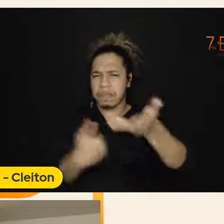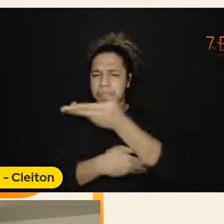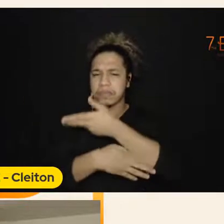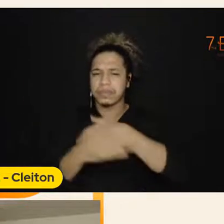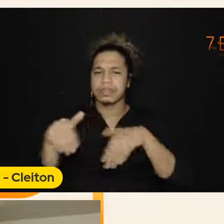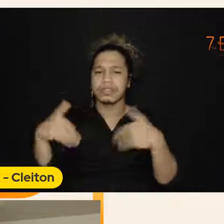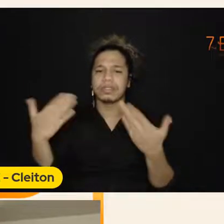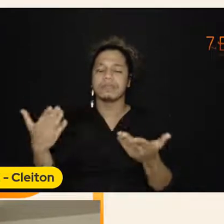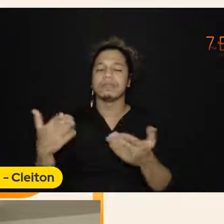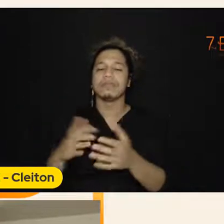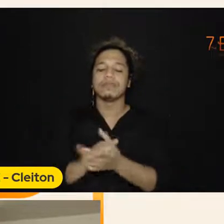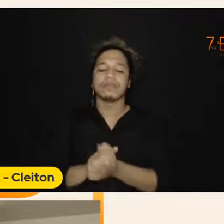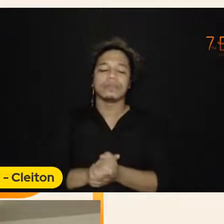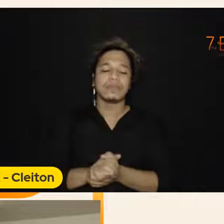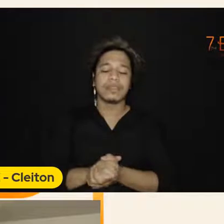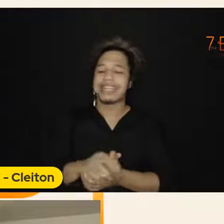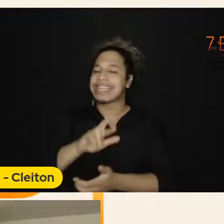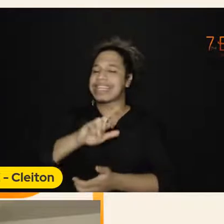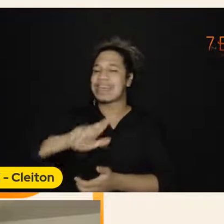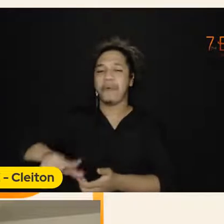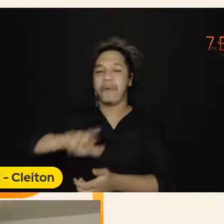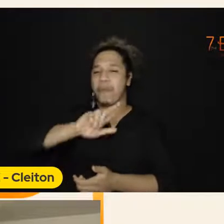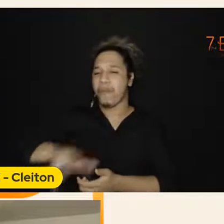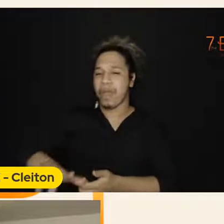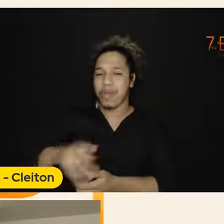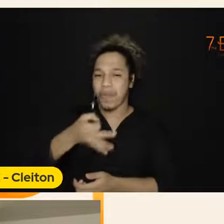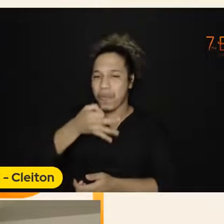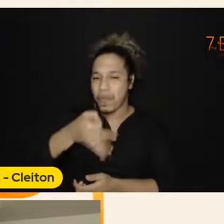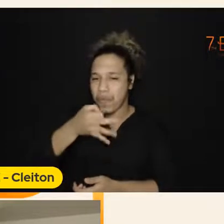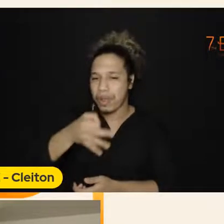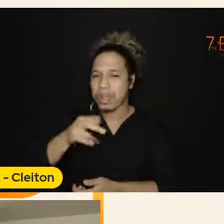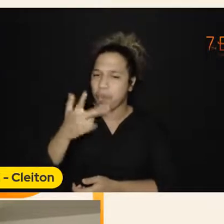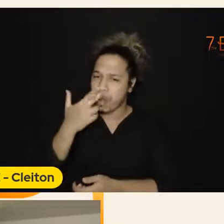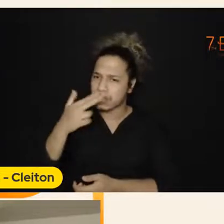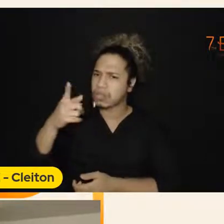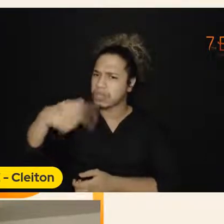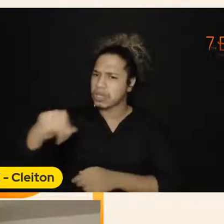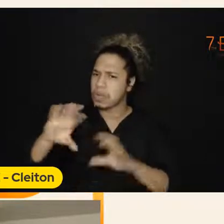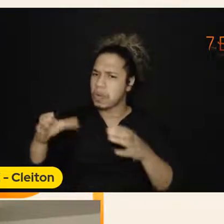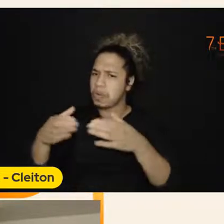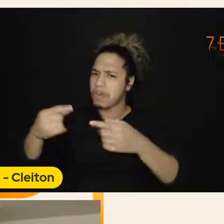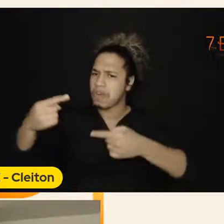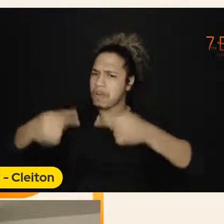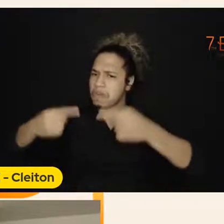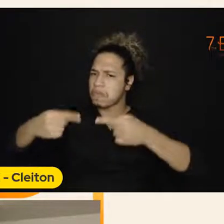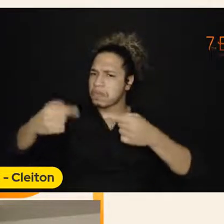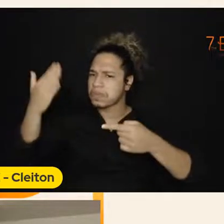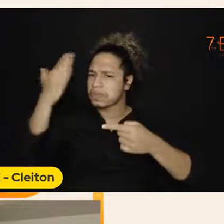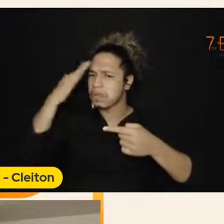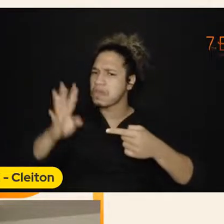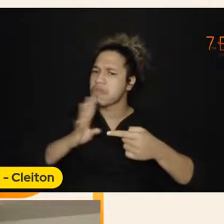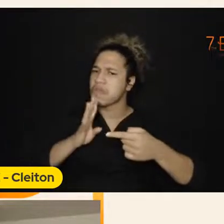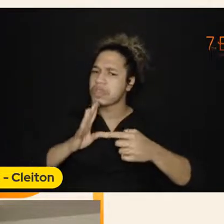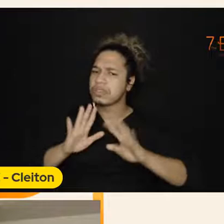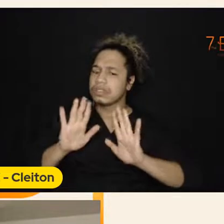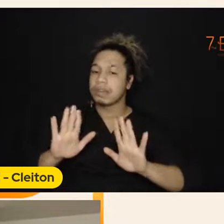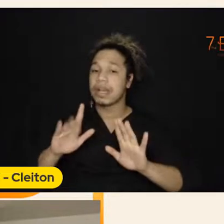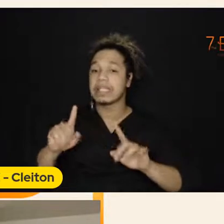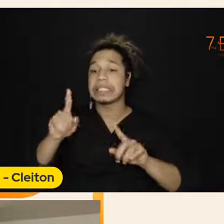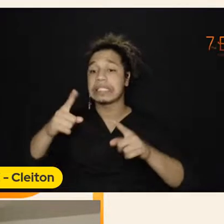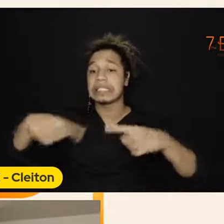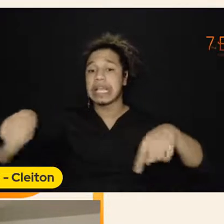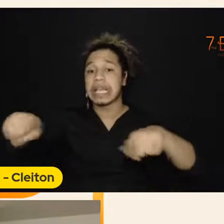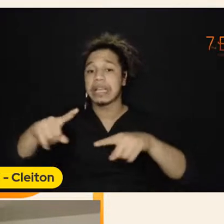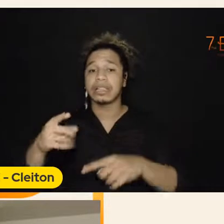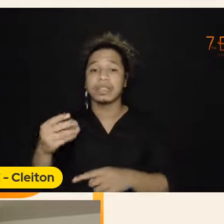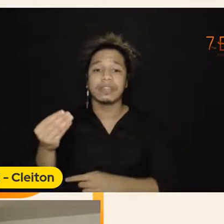It's not a critique. I believe that they were very much politically informed, the New London Group, and they were trying to bring and to